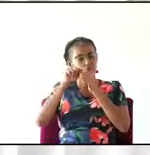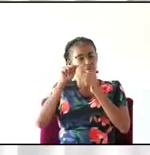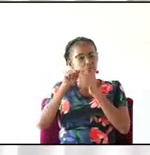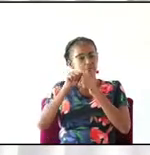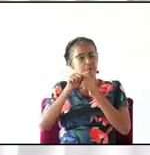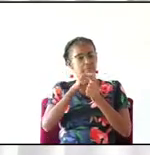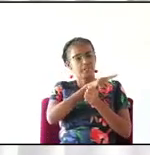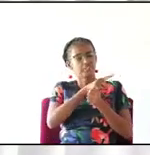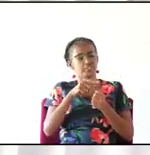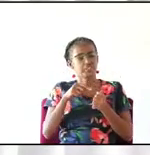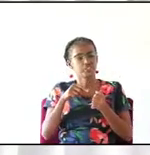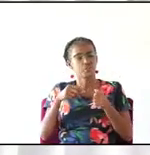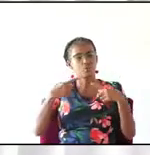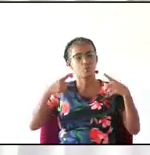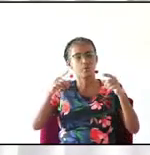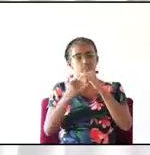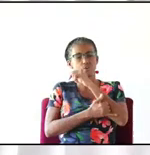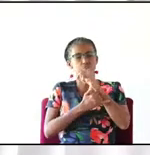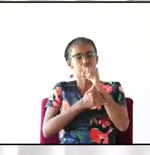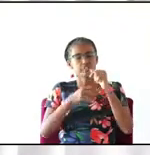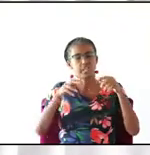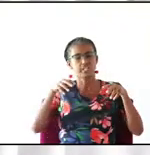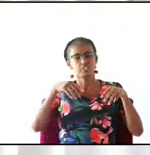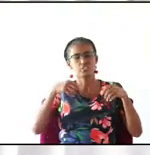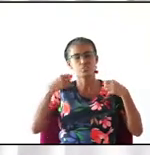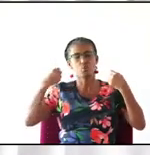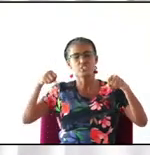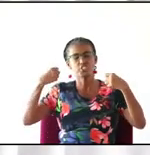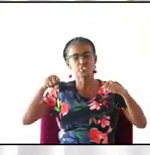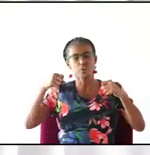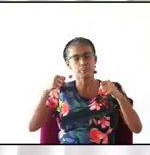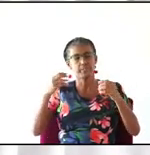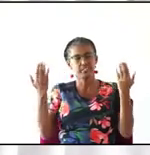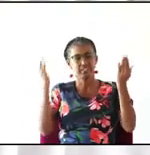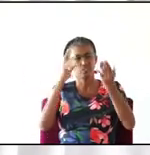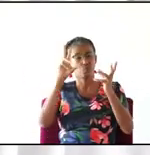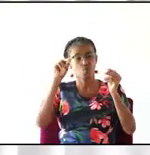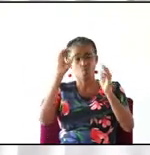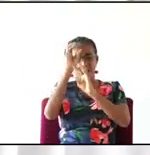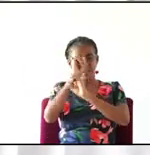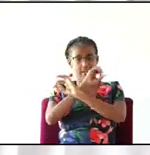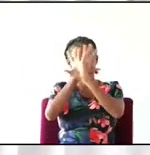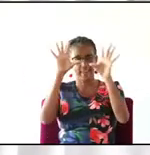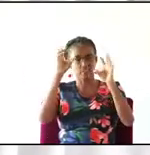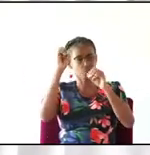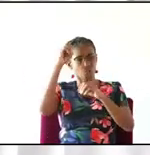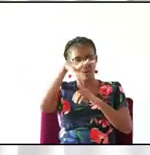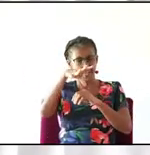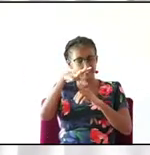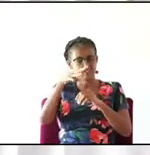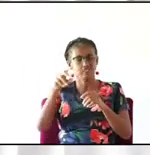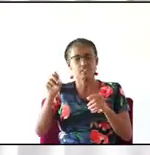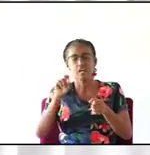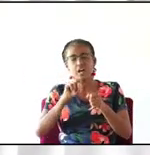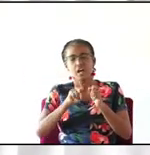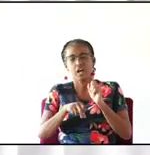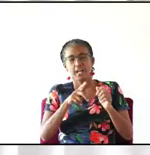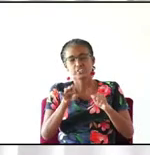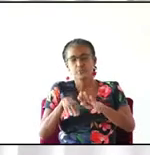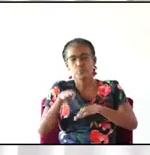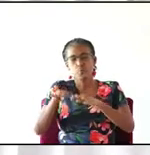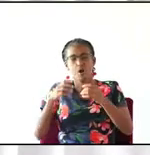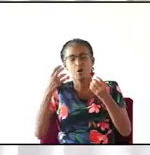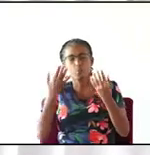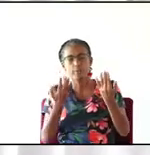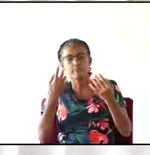the next street light, because she's walking beside me, and I know she's beside me, and I can hear her footsteps, but I can't see her. And